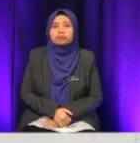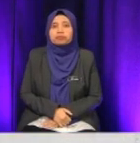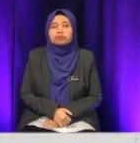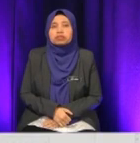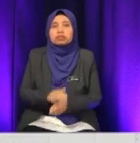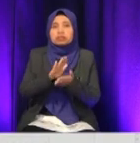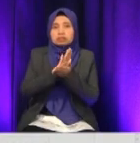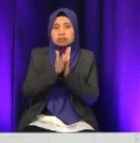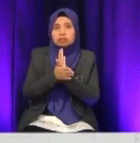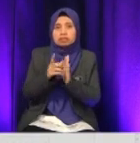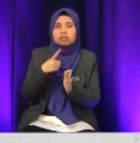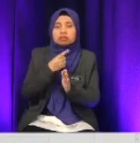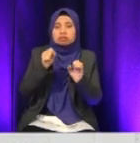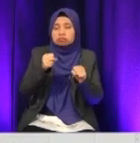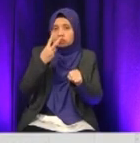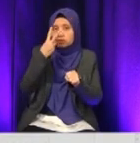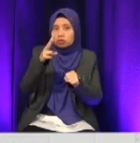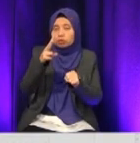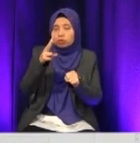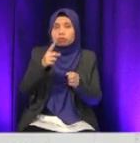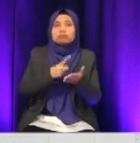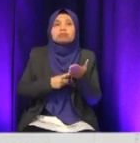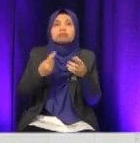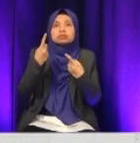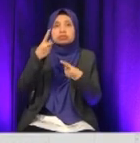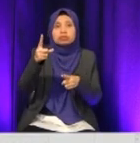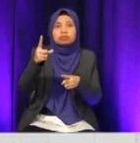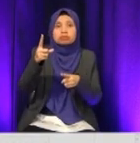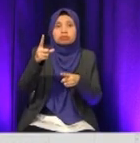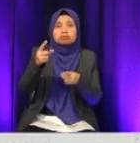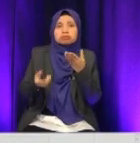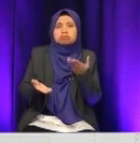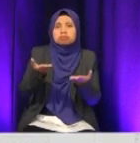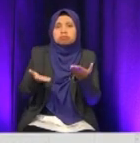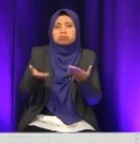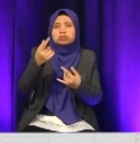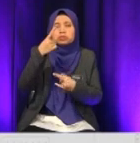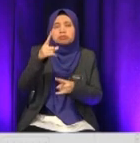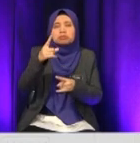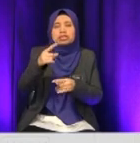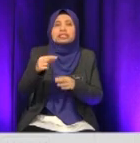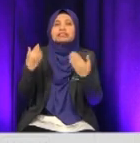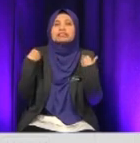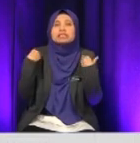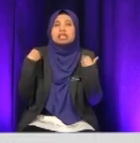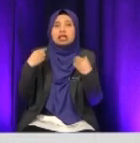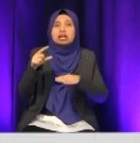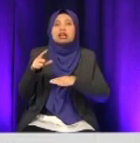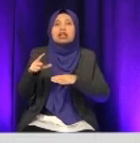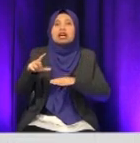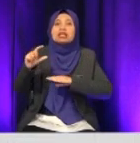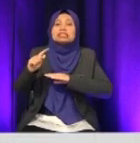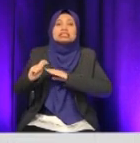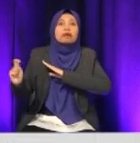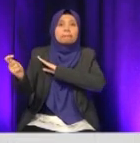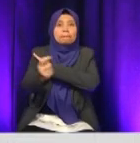Okay, so I can identify the word garden, but the problem is everything is all about garden here. Okay. Okay, what about you, Bella? Can you